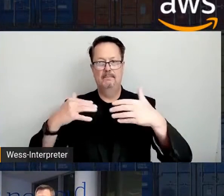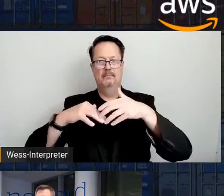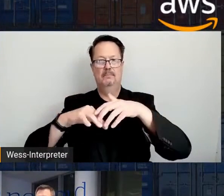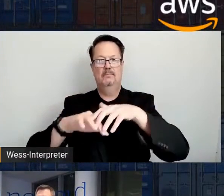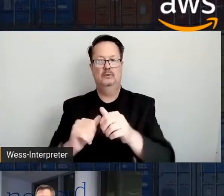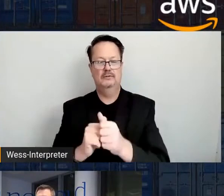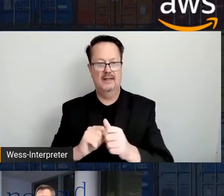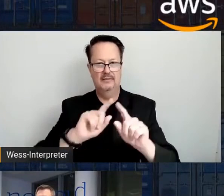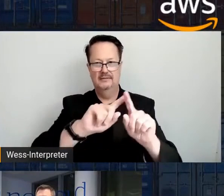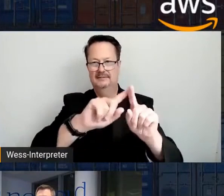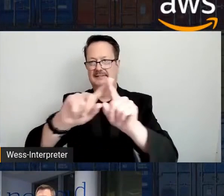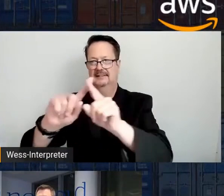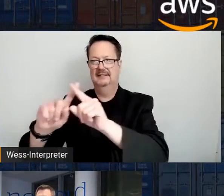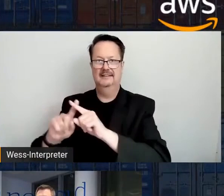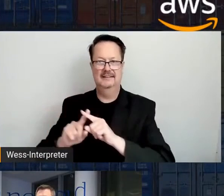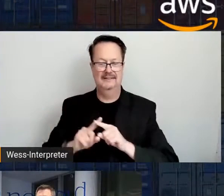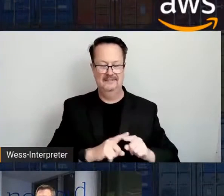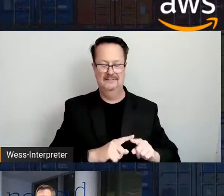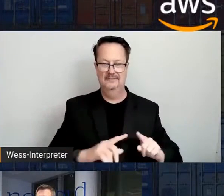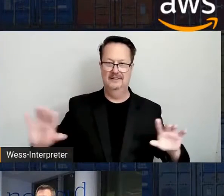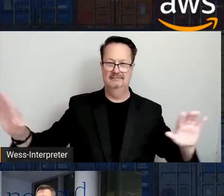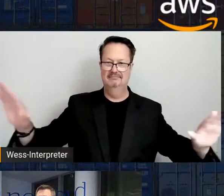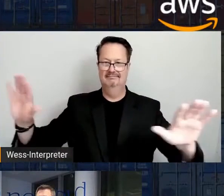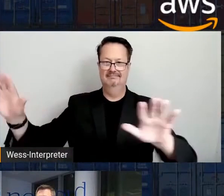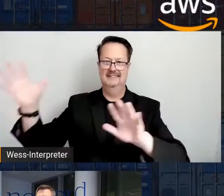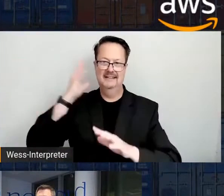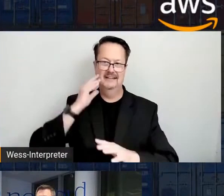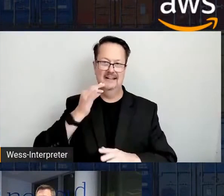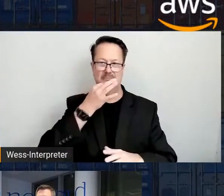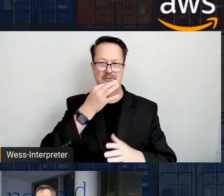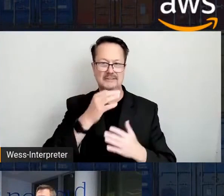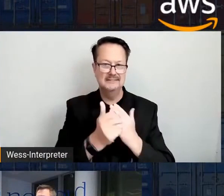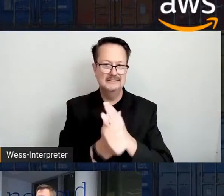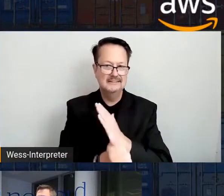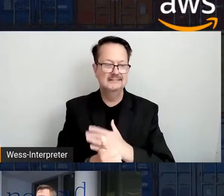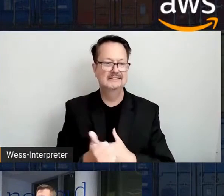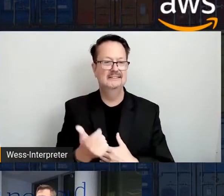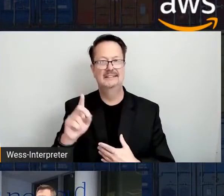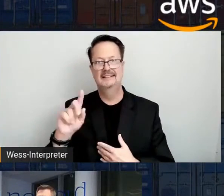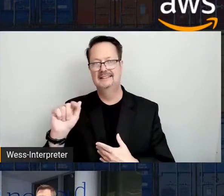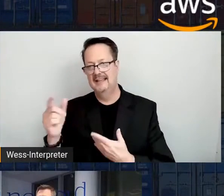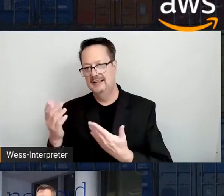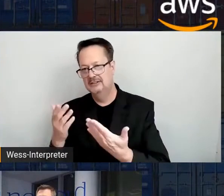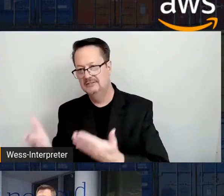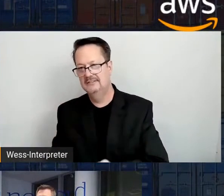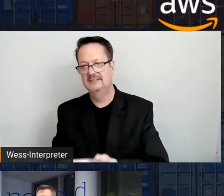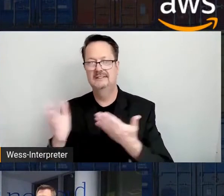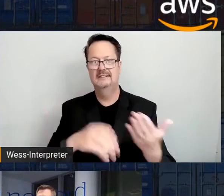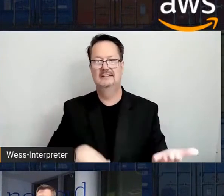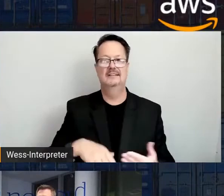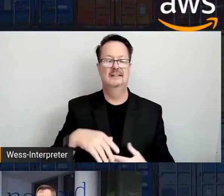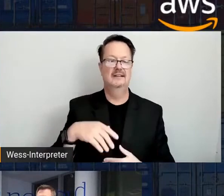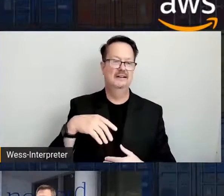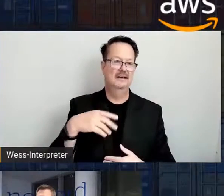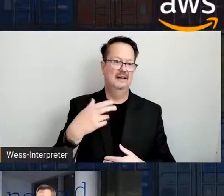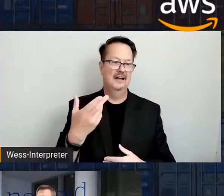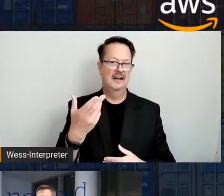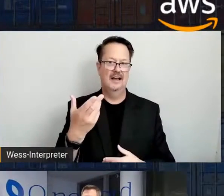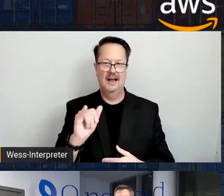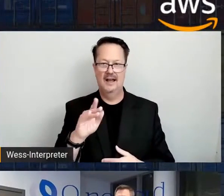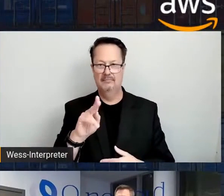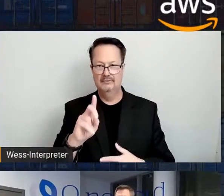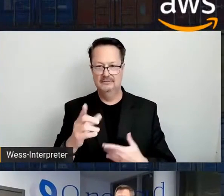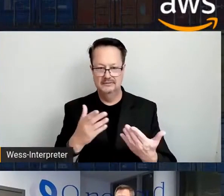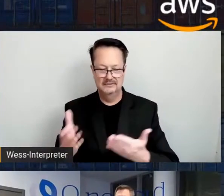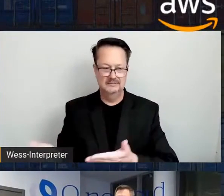different realms of expertise, right? The whole idea of data center as a service and the hardware as a service and the Kubernetes project, right?